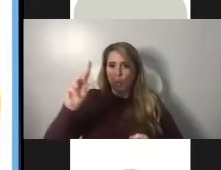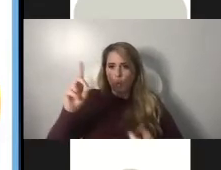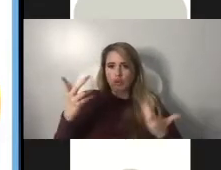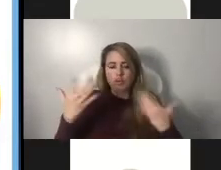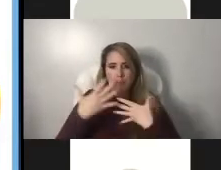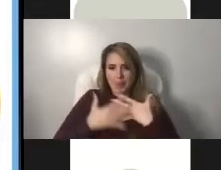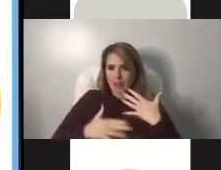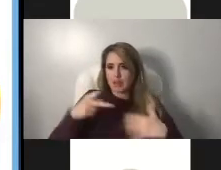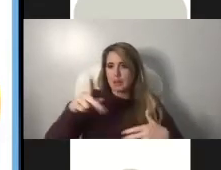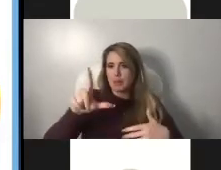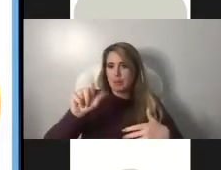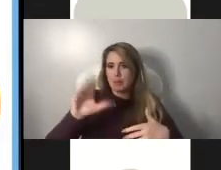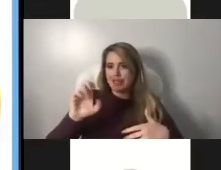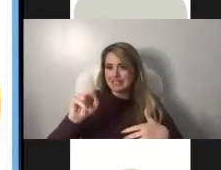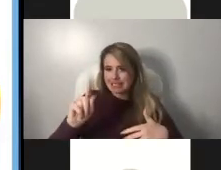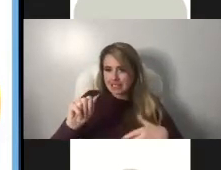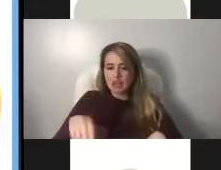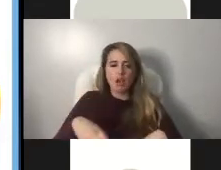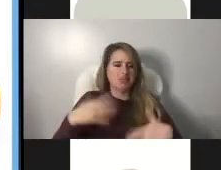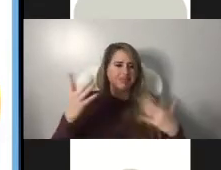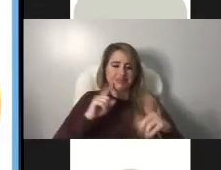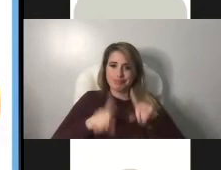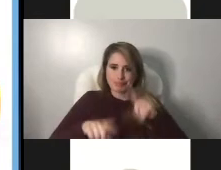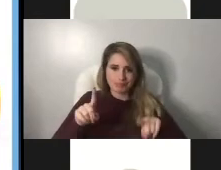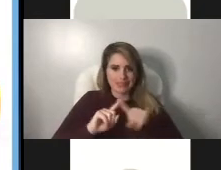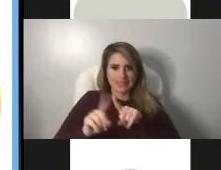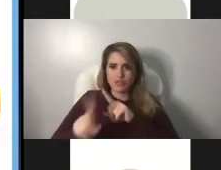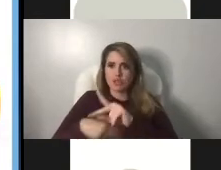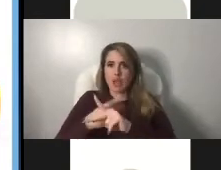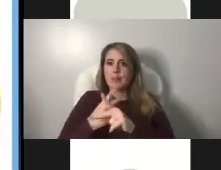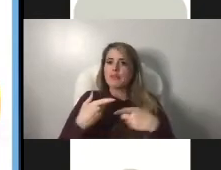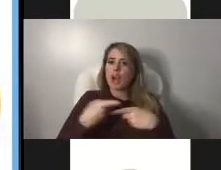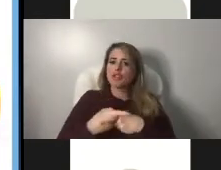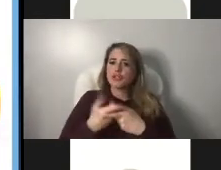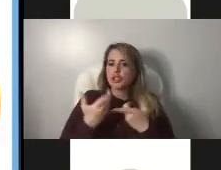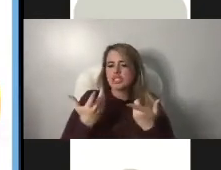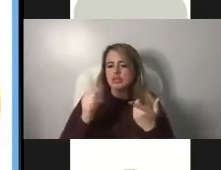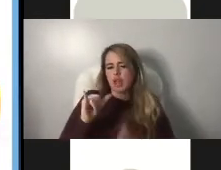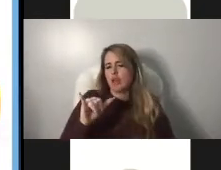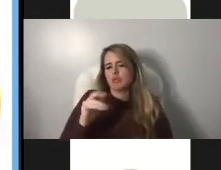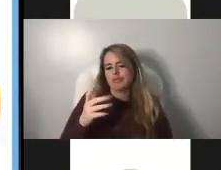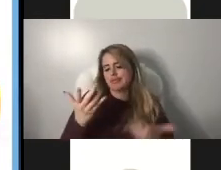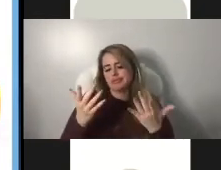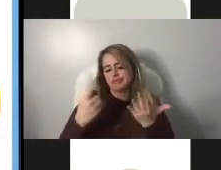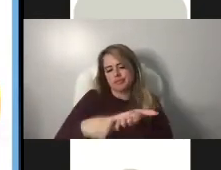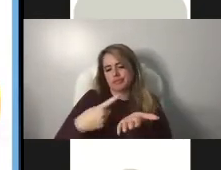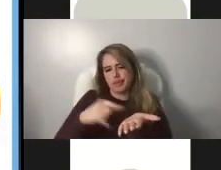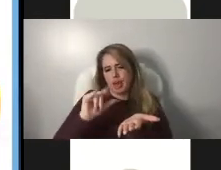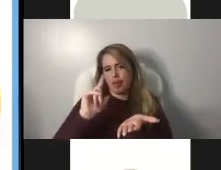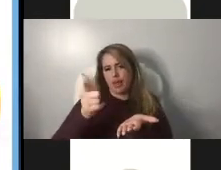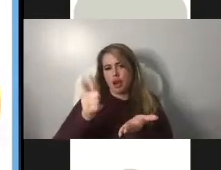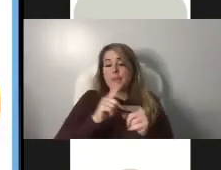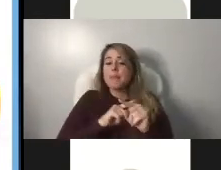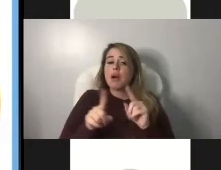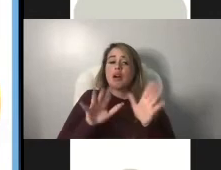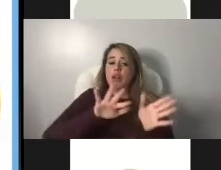or amniotic fluid. And there's all sorts of other ethical controversies that would be a whole nother discussion regarding that. But